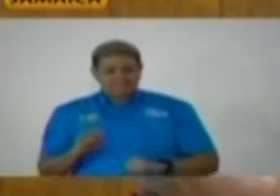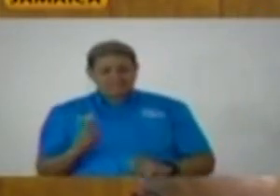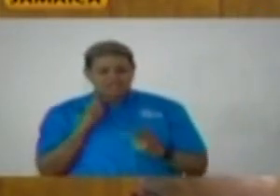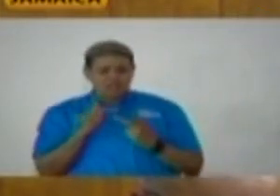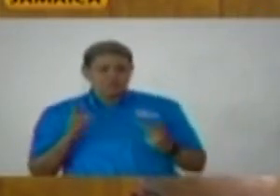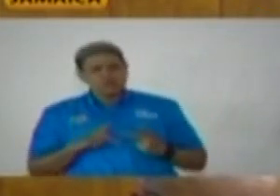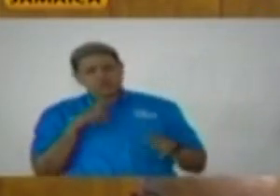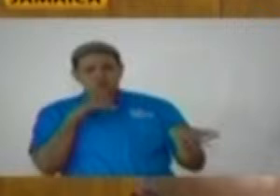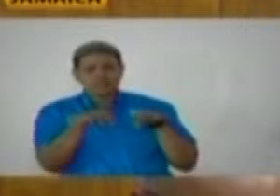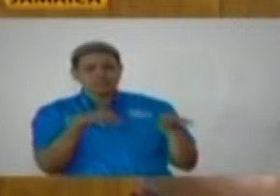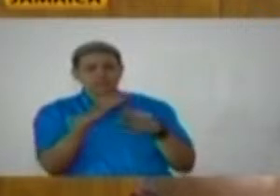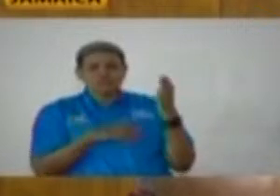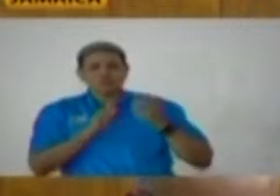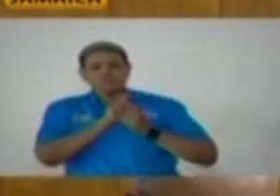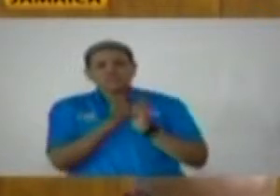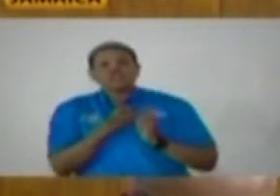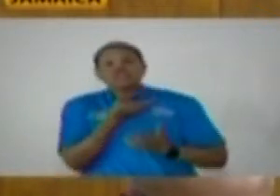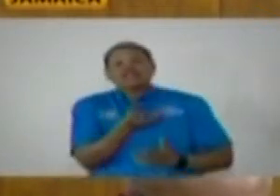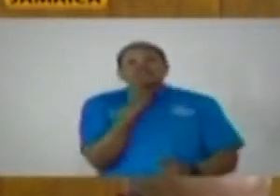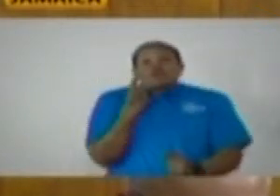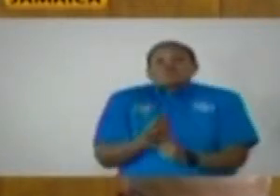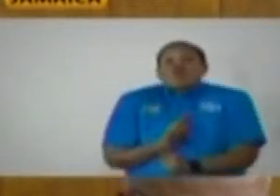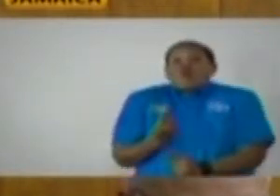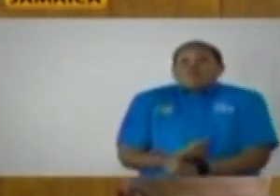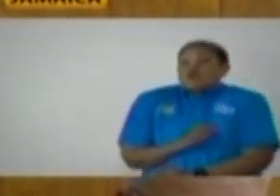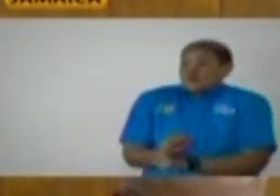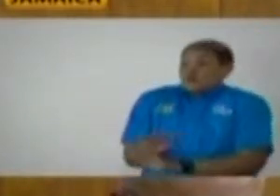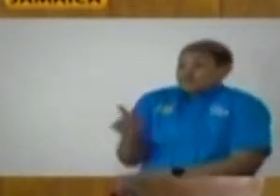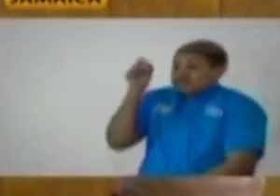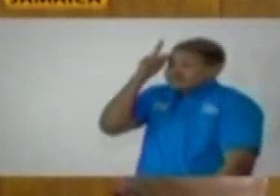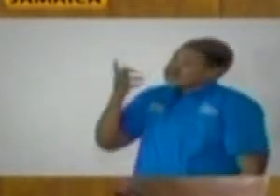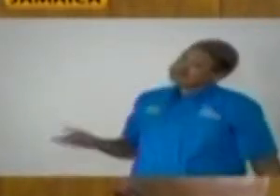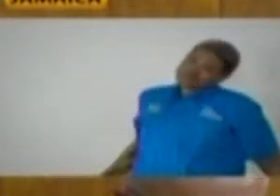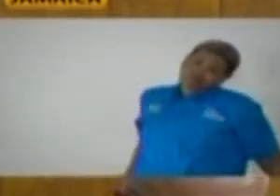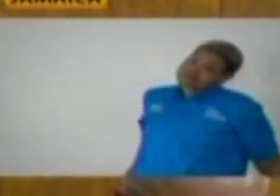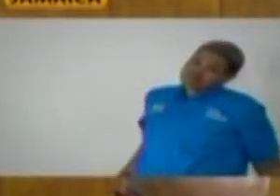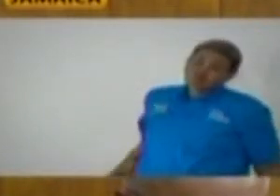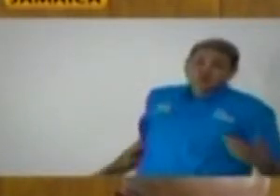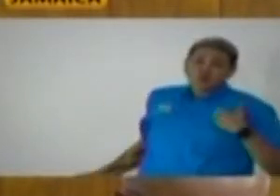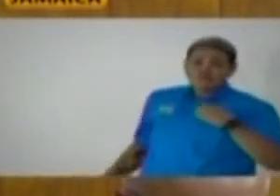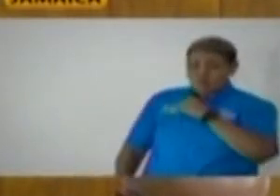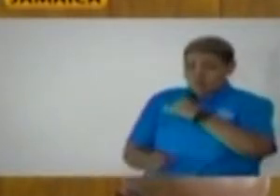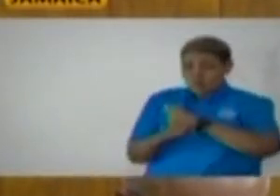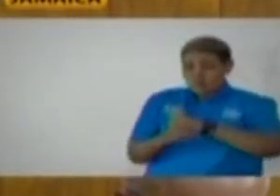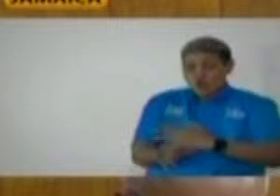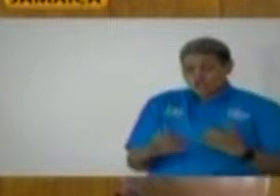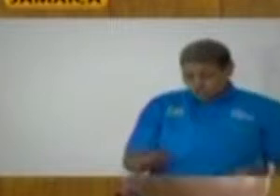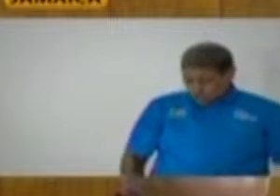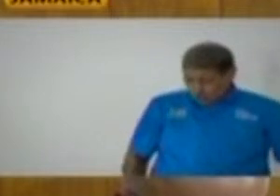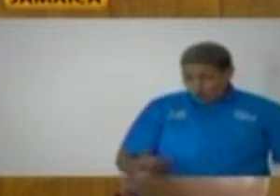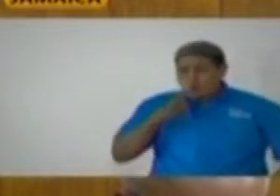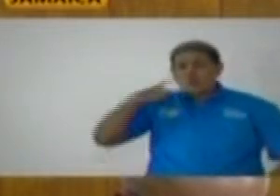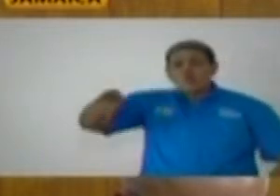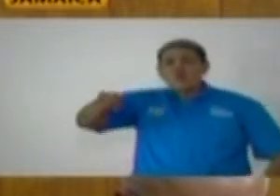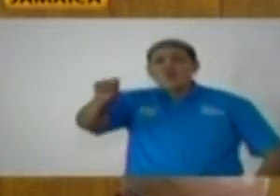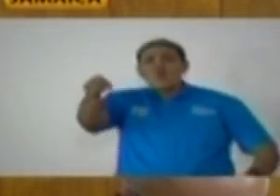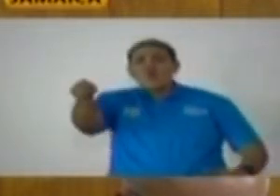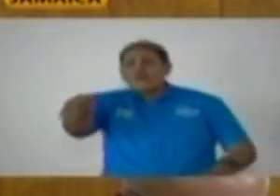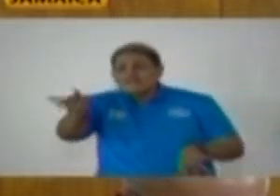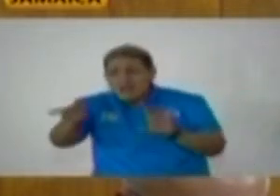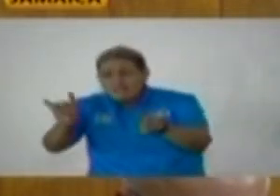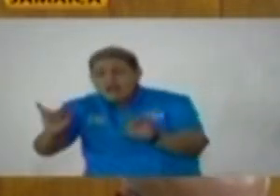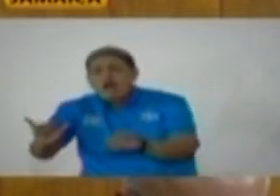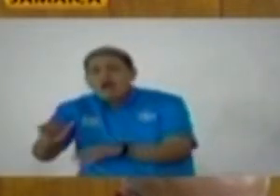to explain some of these changes properly to the workers. So you have workers now who are only finding